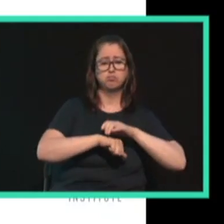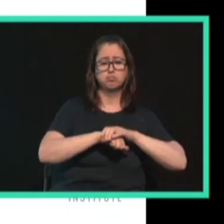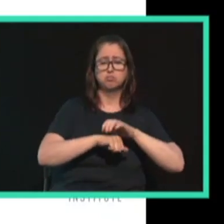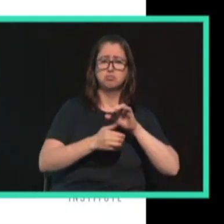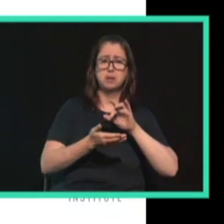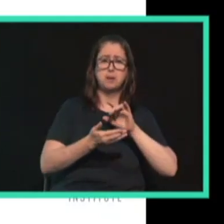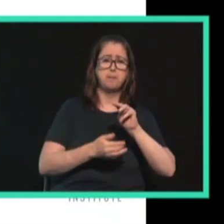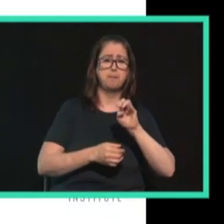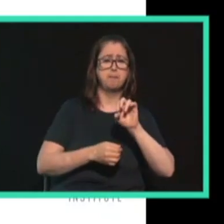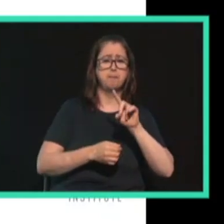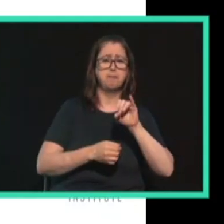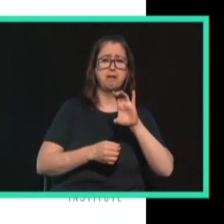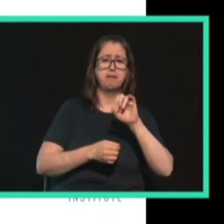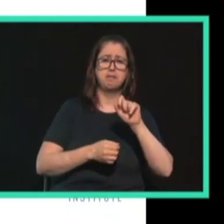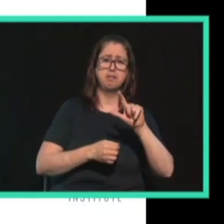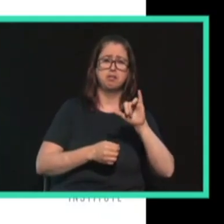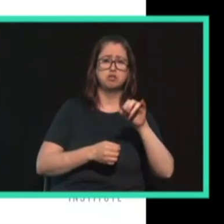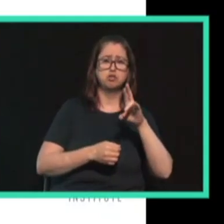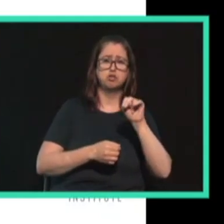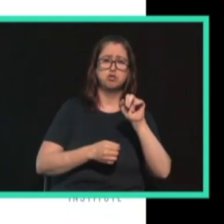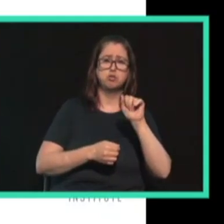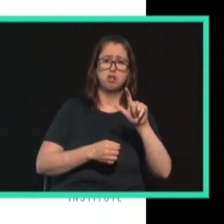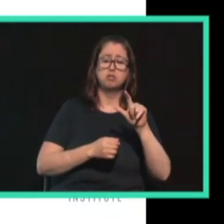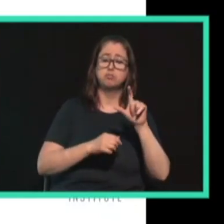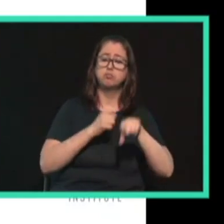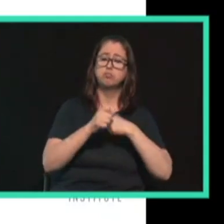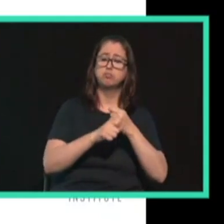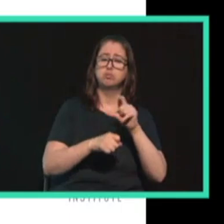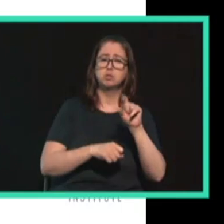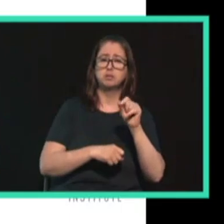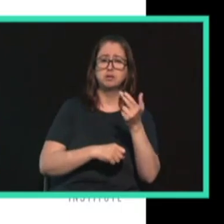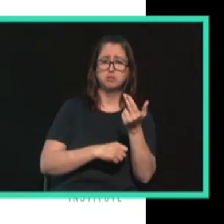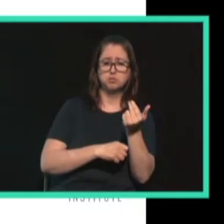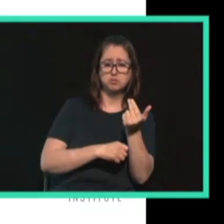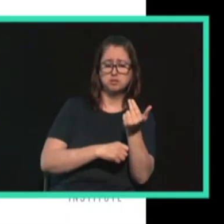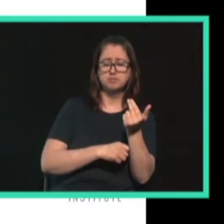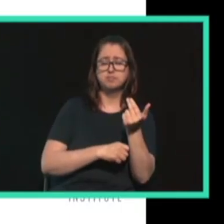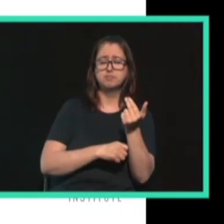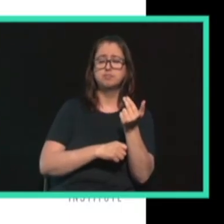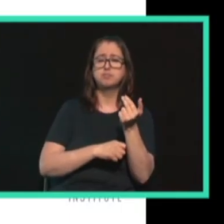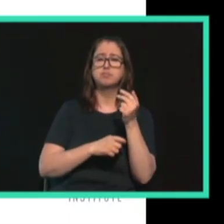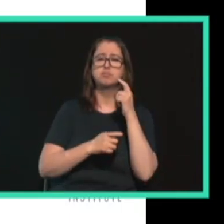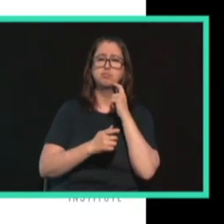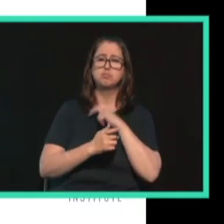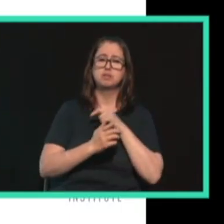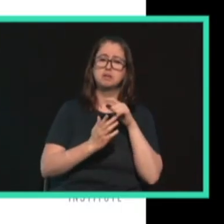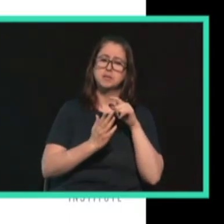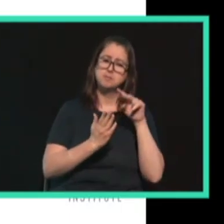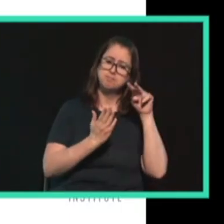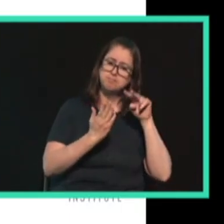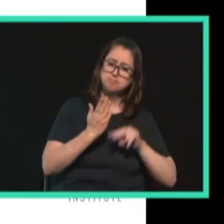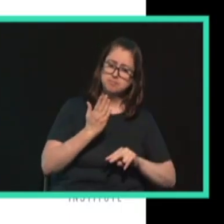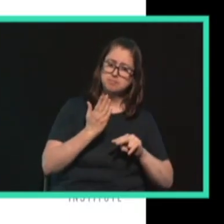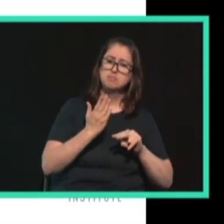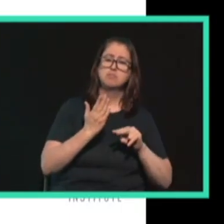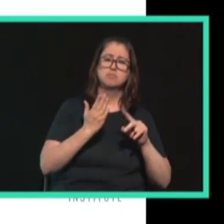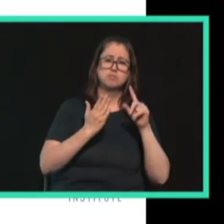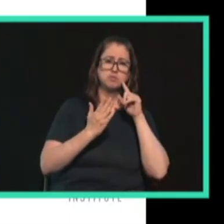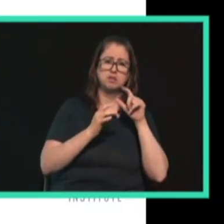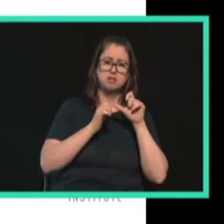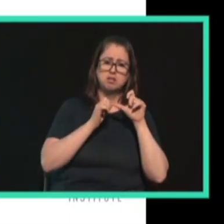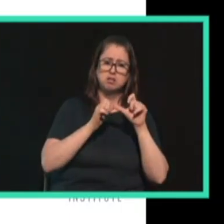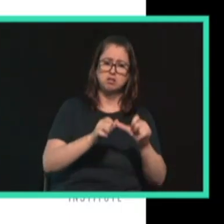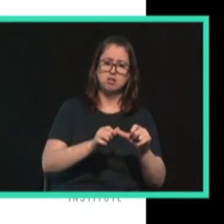Open in 2013. And in this study, the authors looked at the longer term game. They followed up